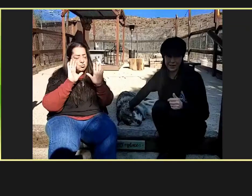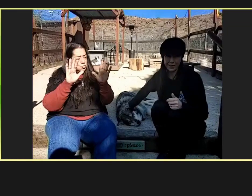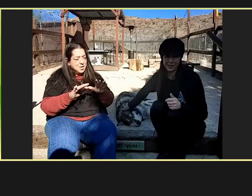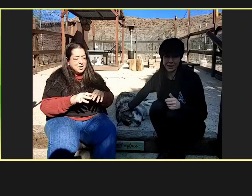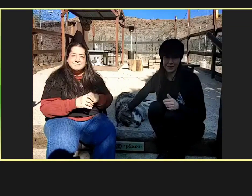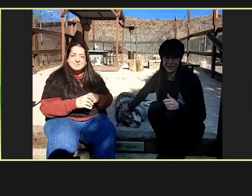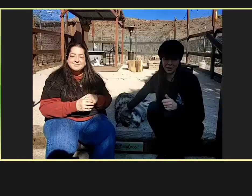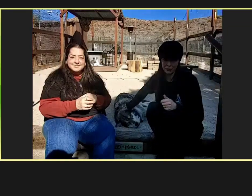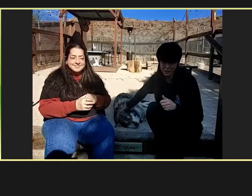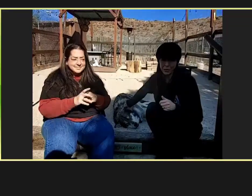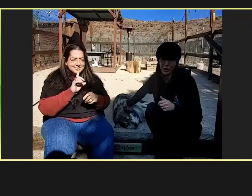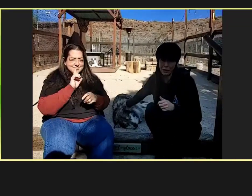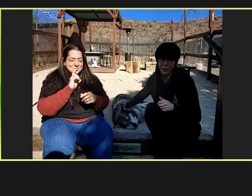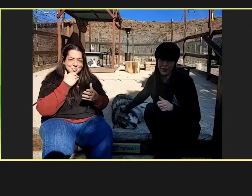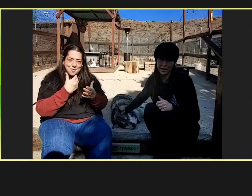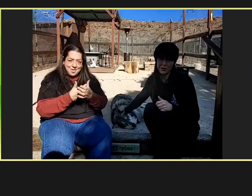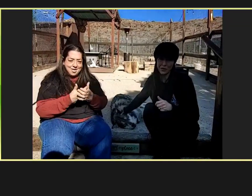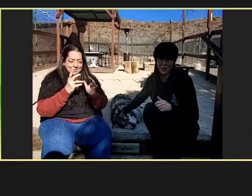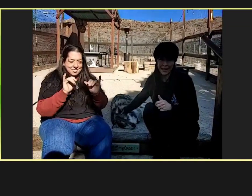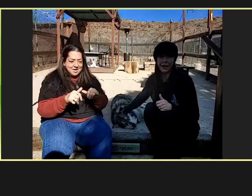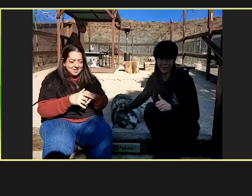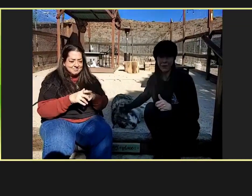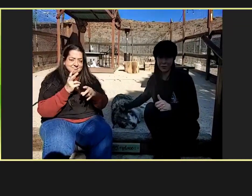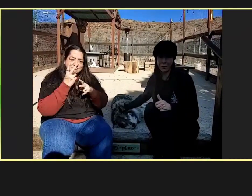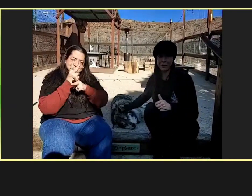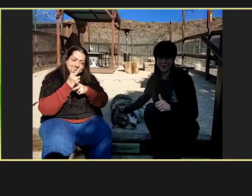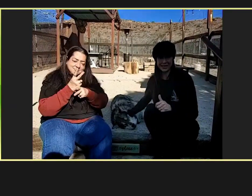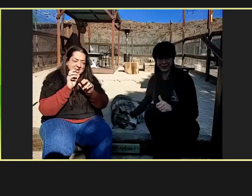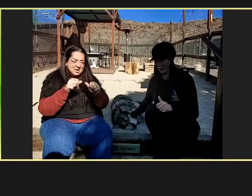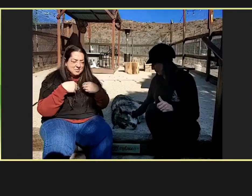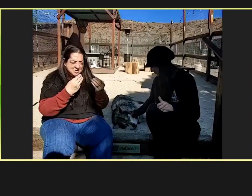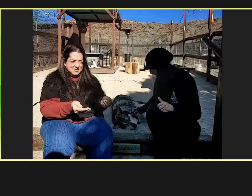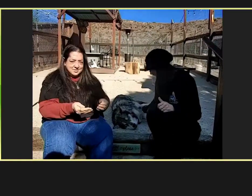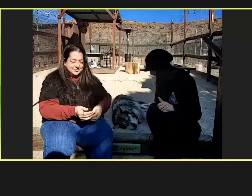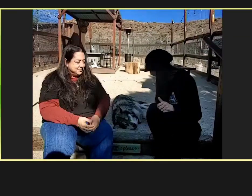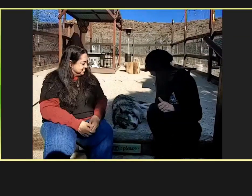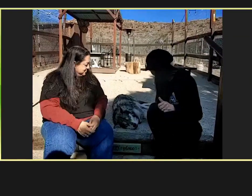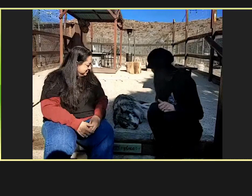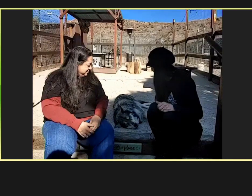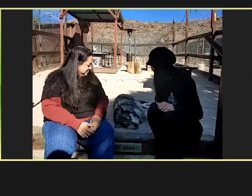doing great, and he's doing really well with that care that we're able to give.